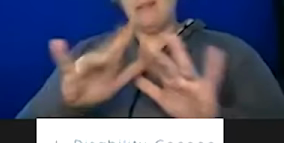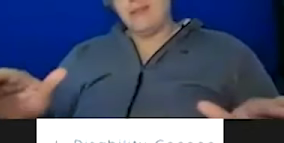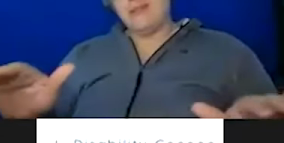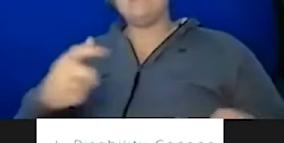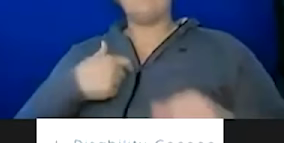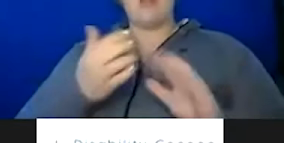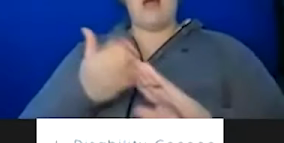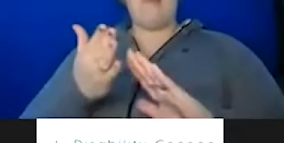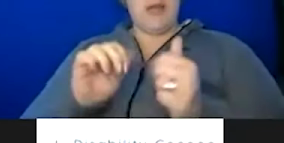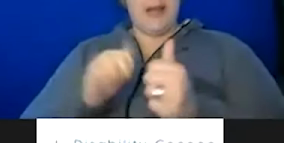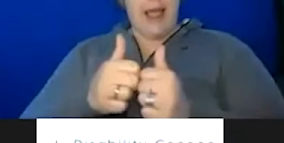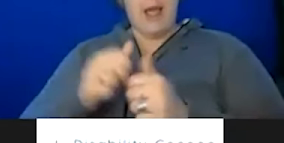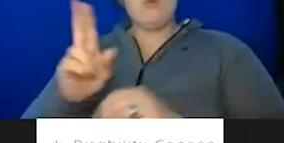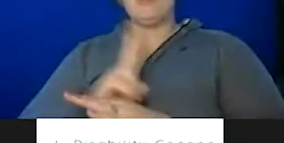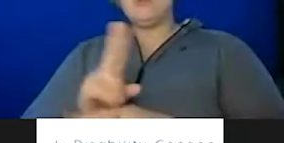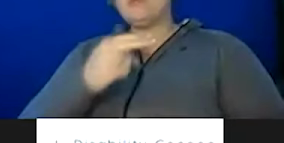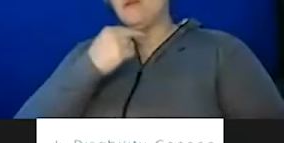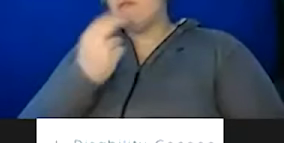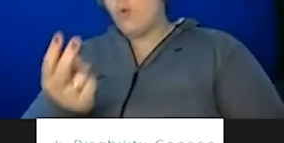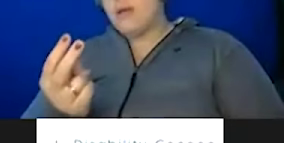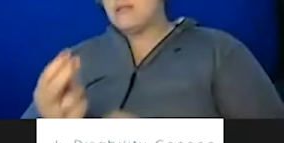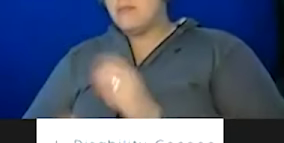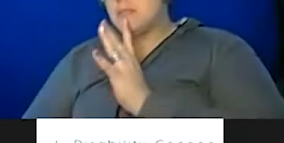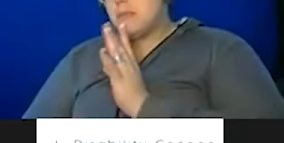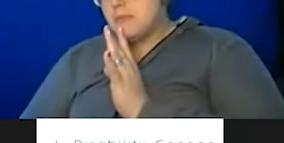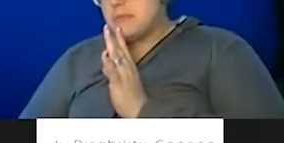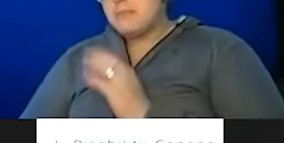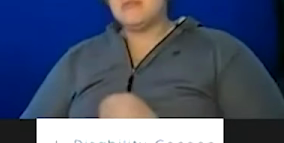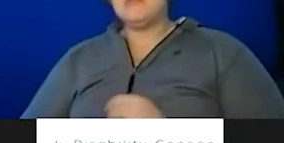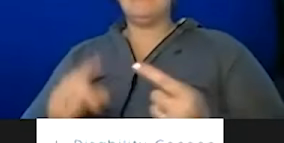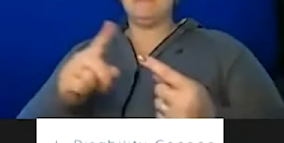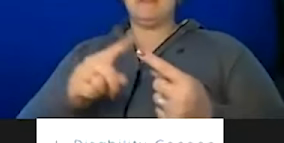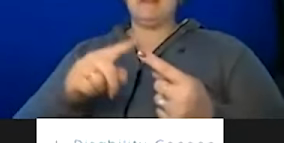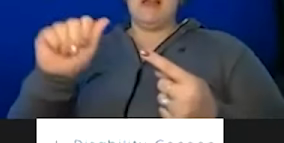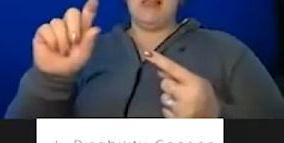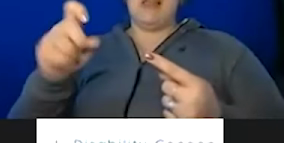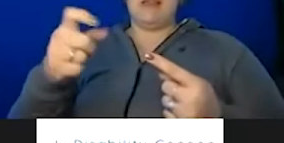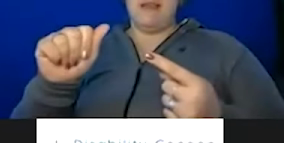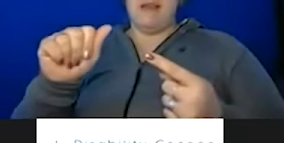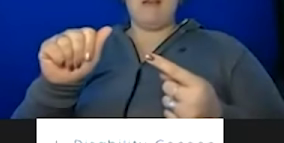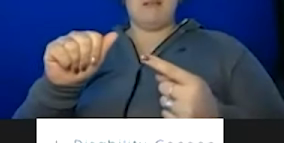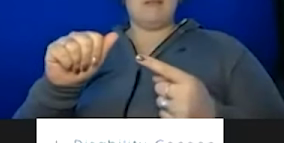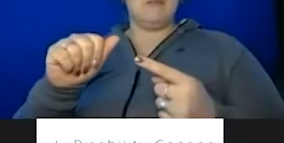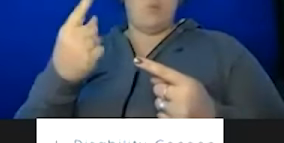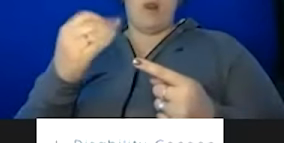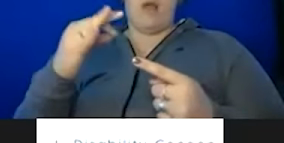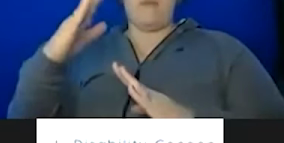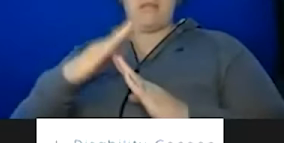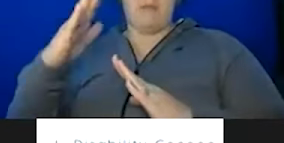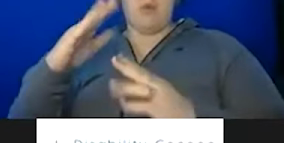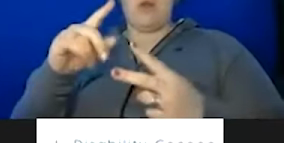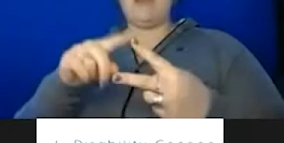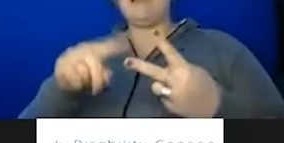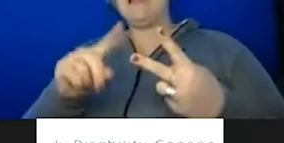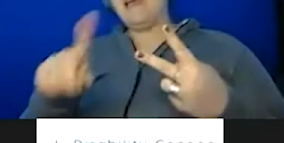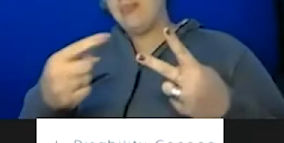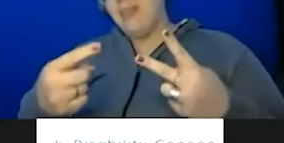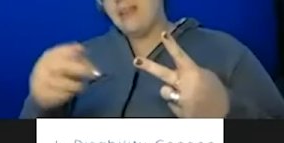There's two big players again. There's the Alexa from Amazon, and then there's the Nest, which is